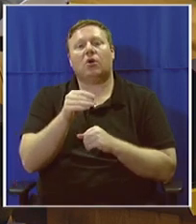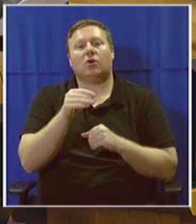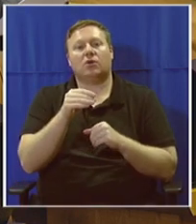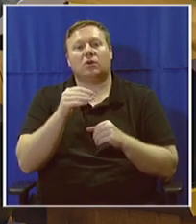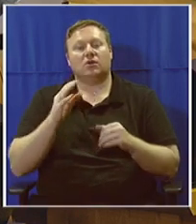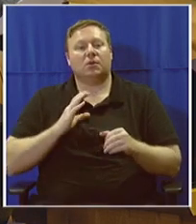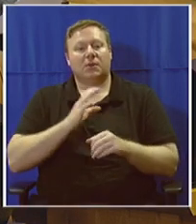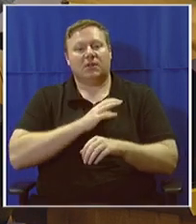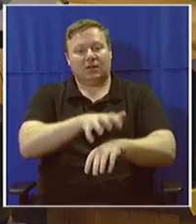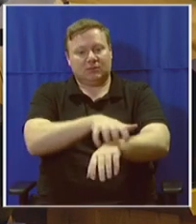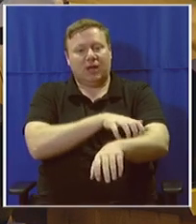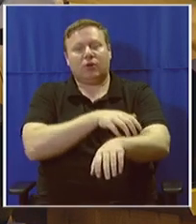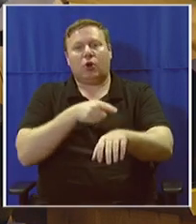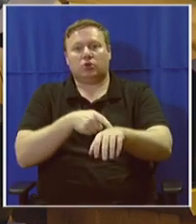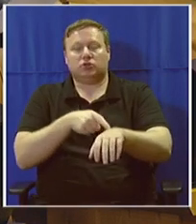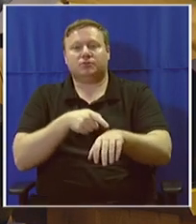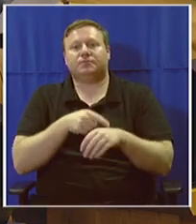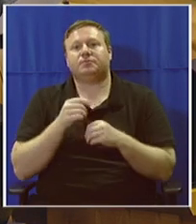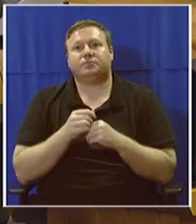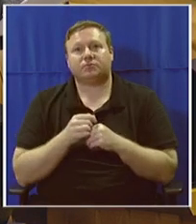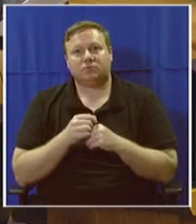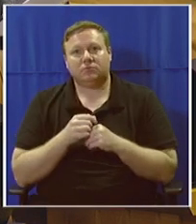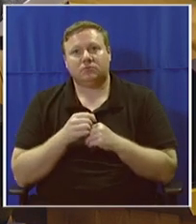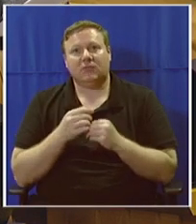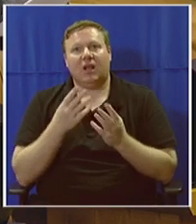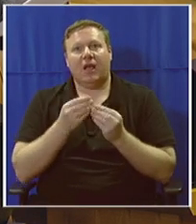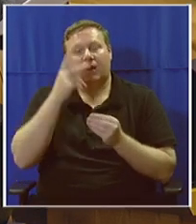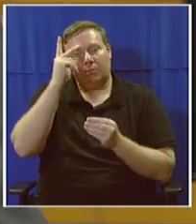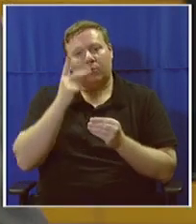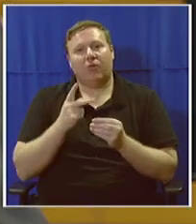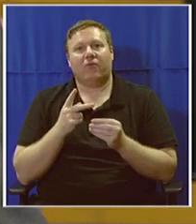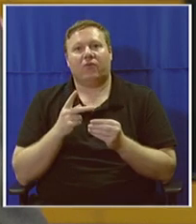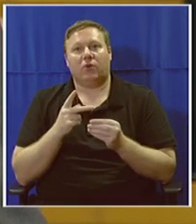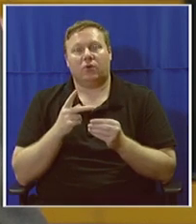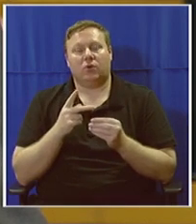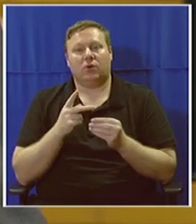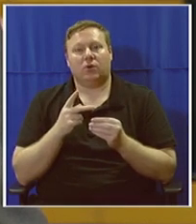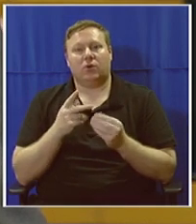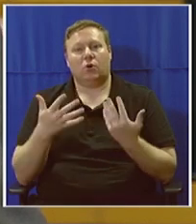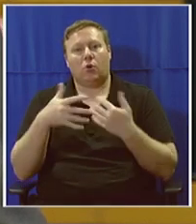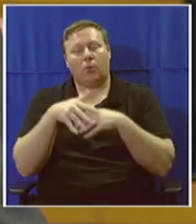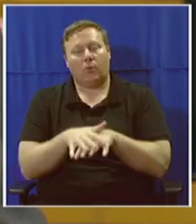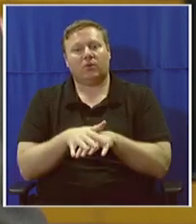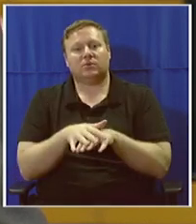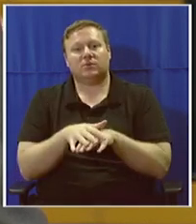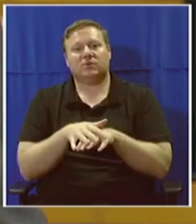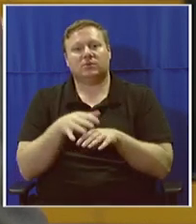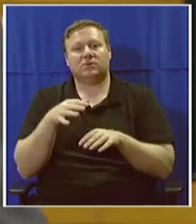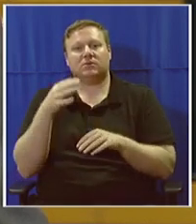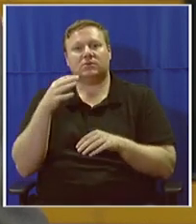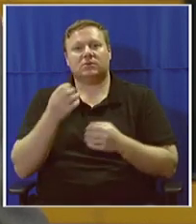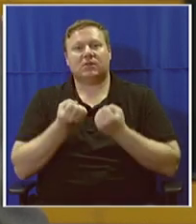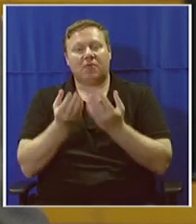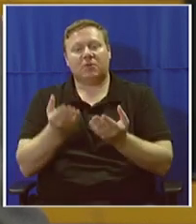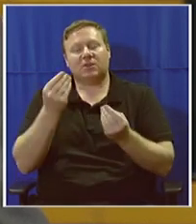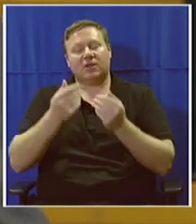Land Reform and Rural Development, together with the Portfolio Committee on Cooperative Governance and Traditional Affairs, to review the